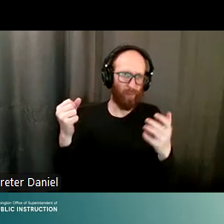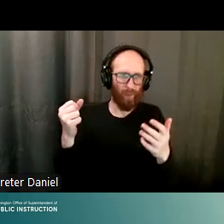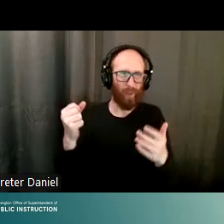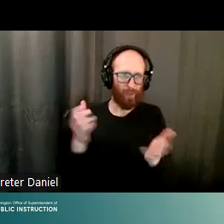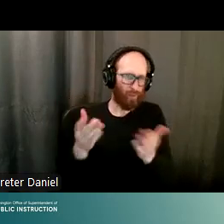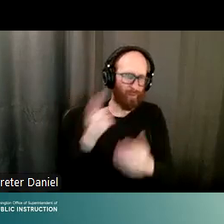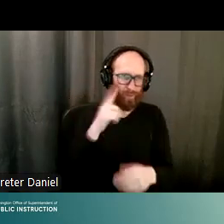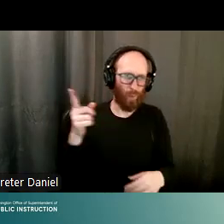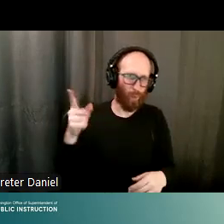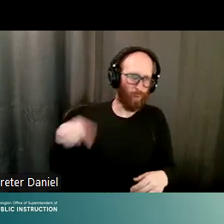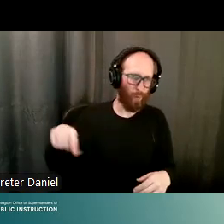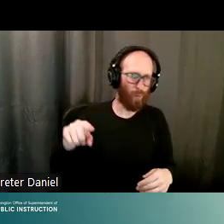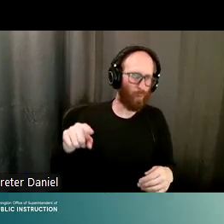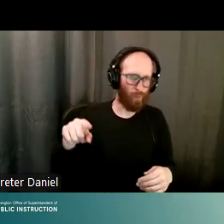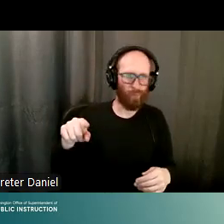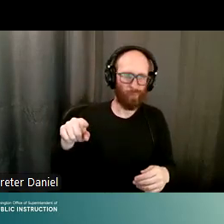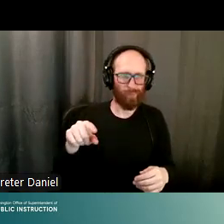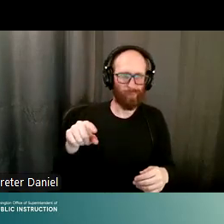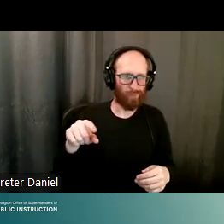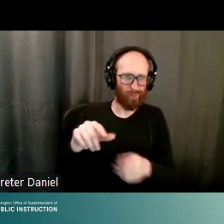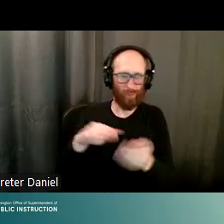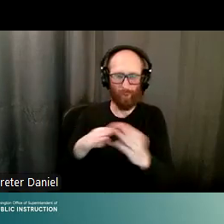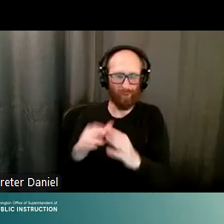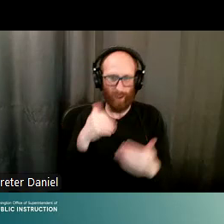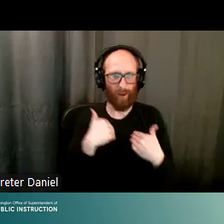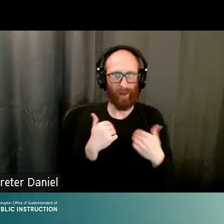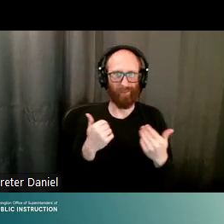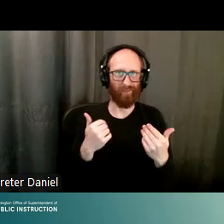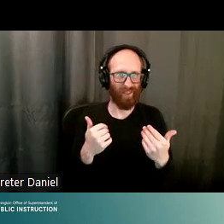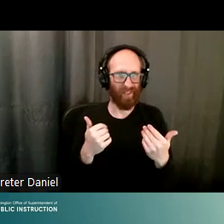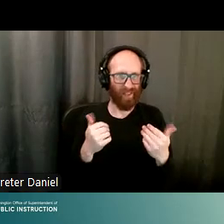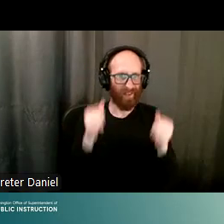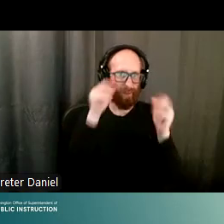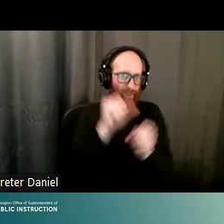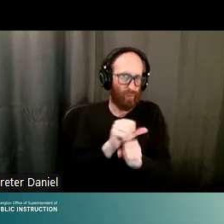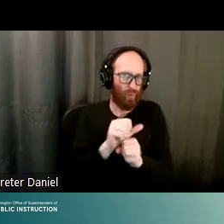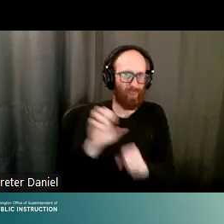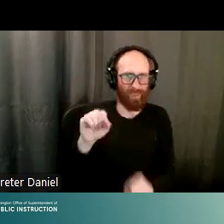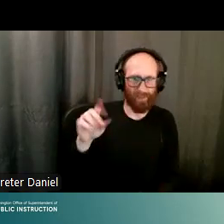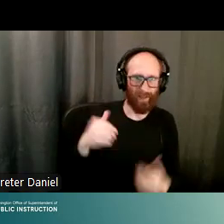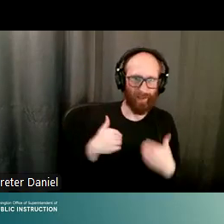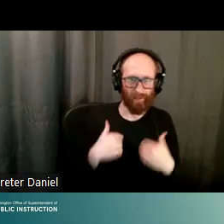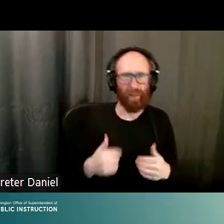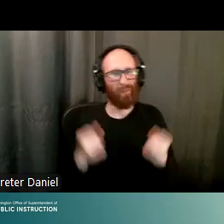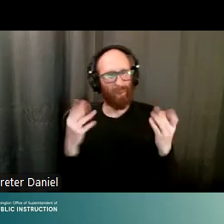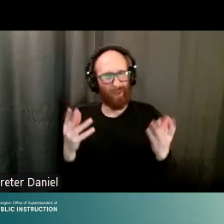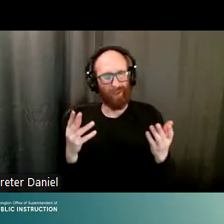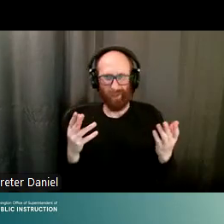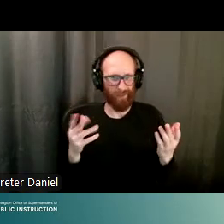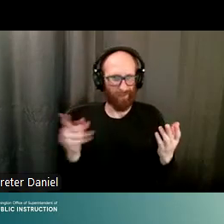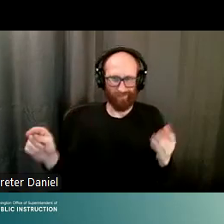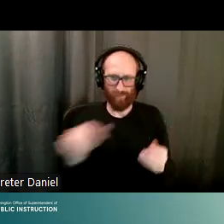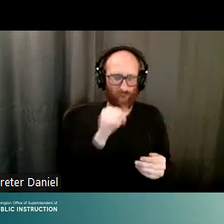provides. And a lot of times don't have any school counselors or licensed clinicians like myself.